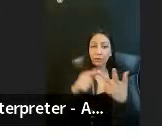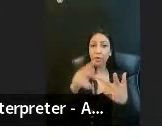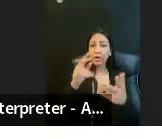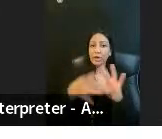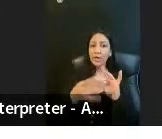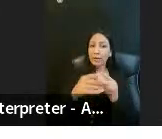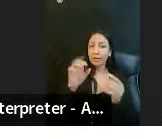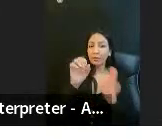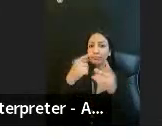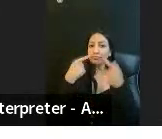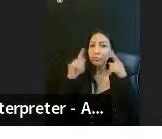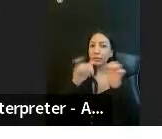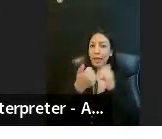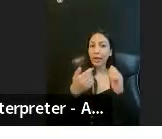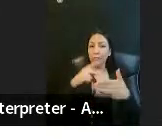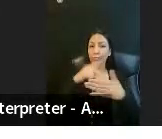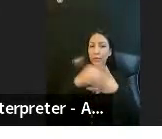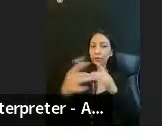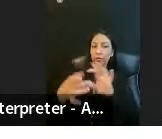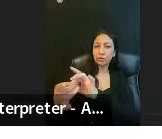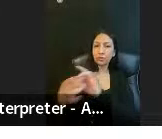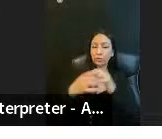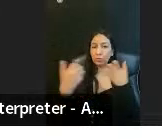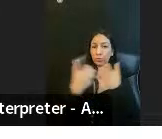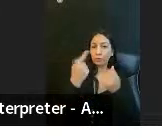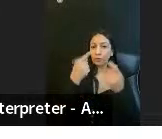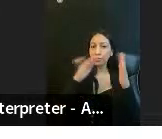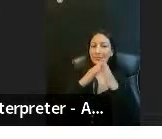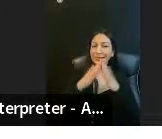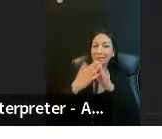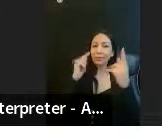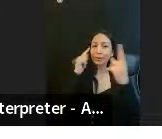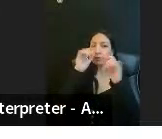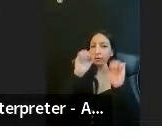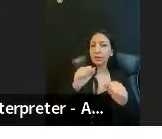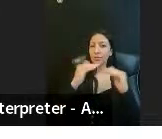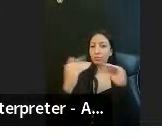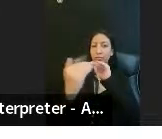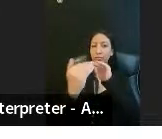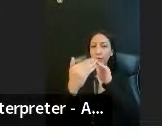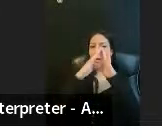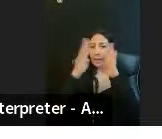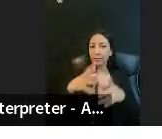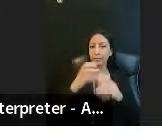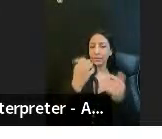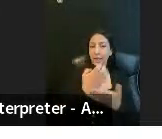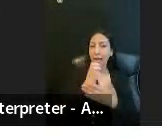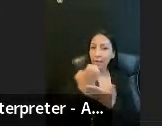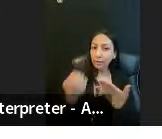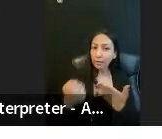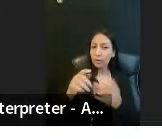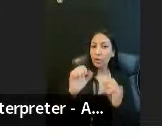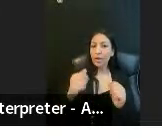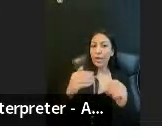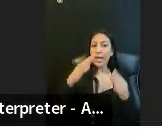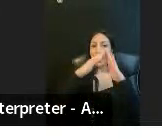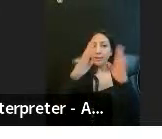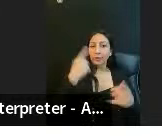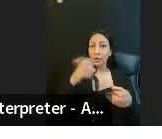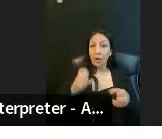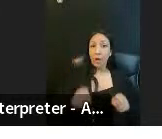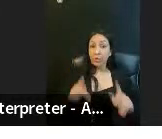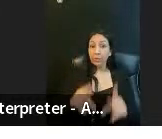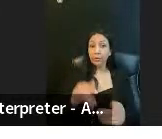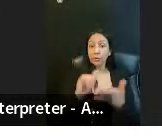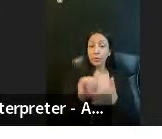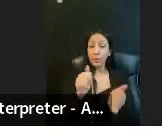of how the project relates to the city's goals to further fair housing and equitable access to opportunity. And so with